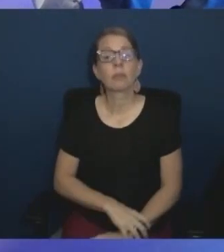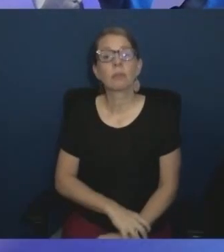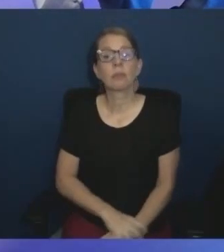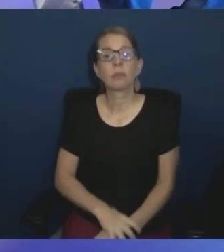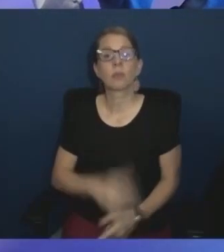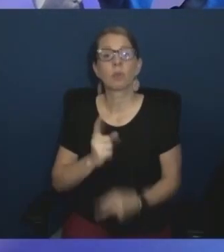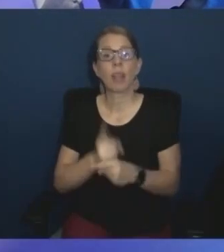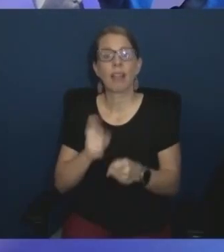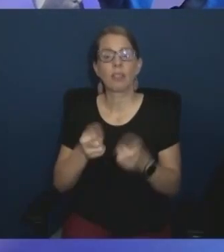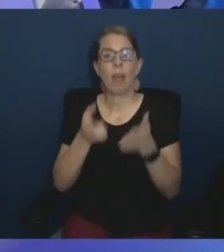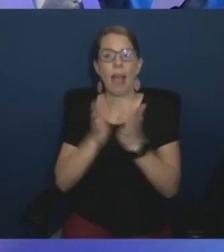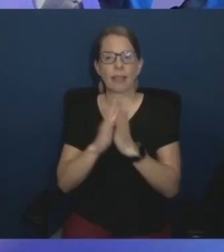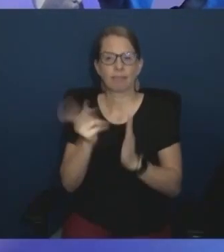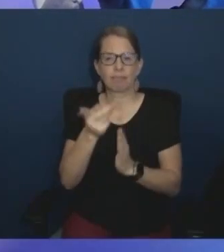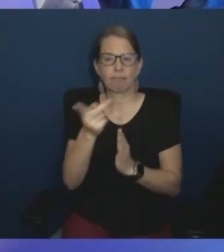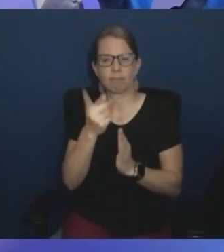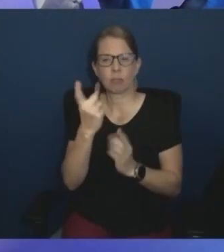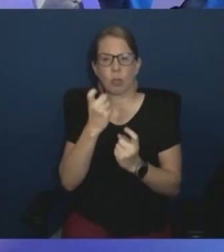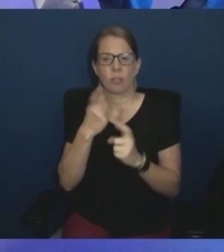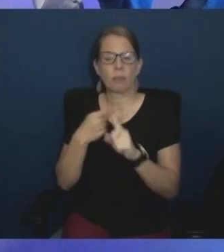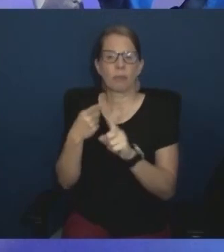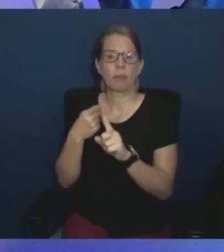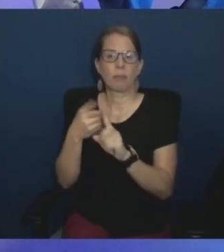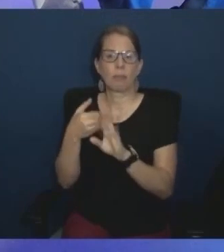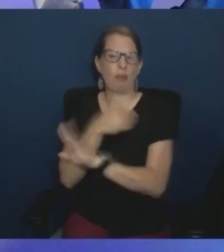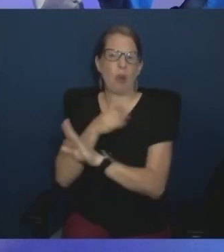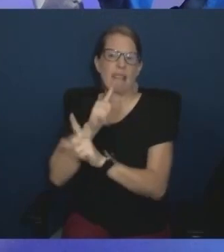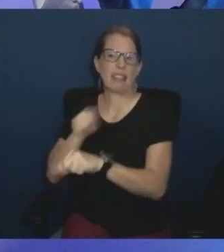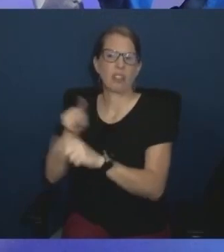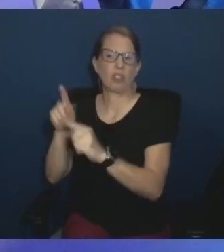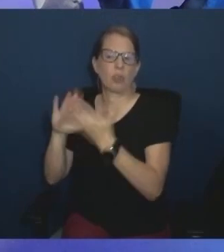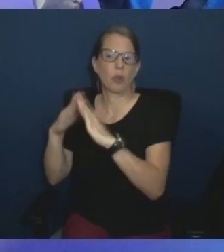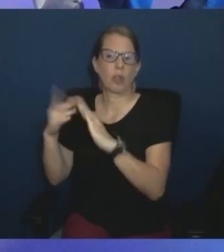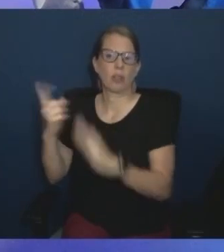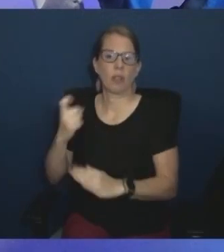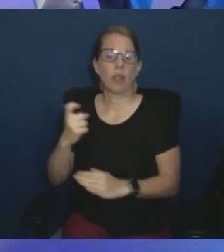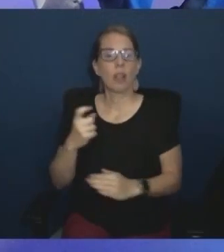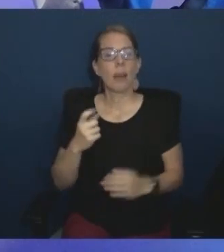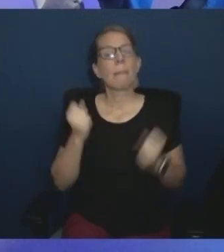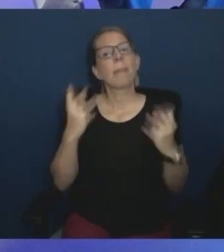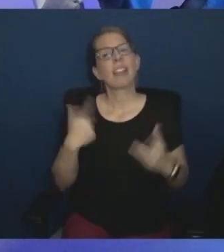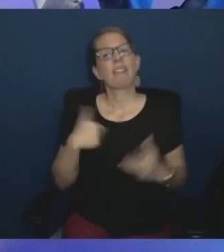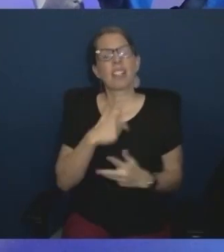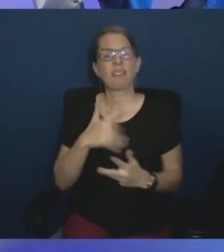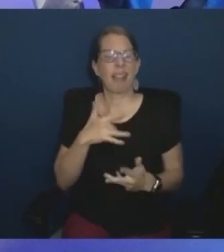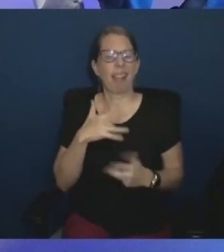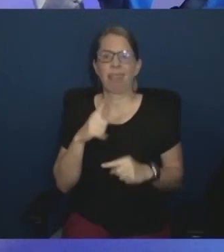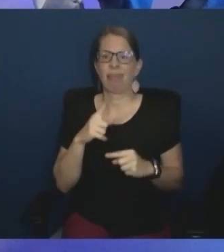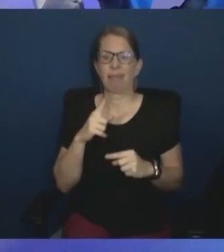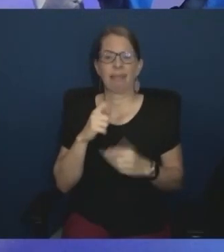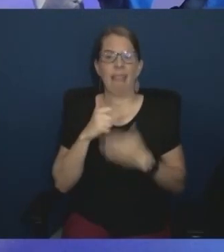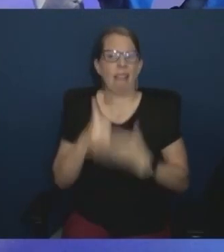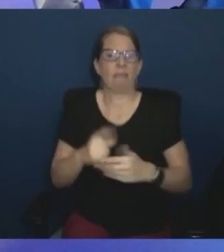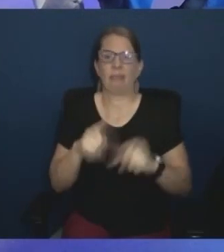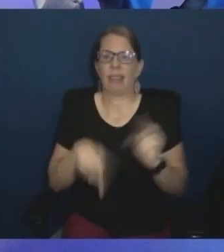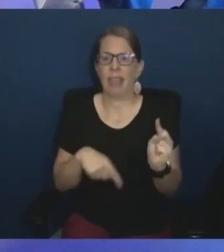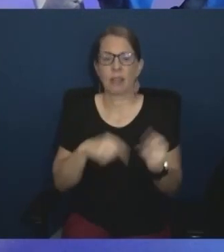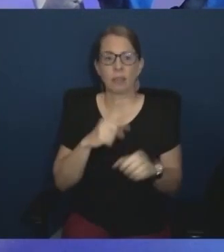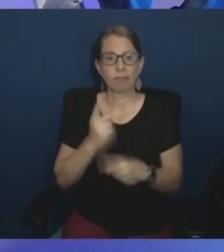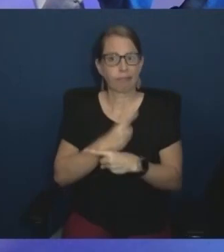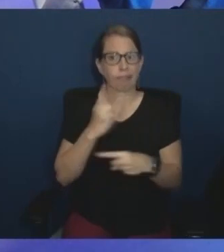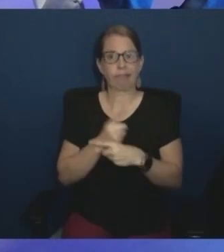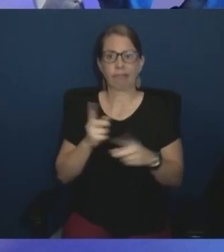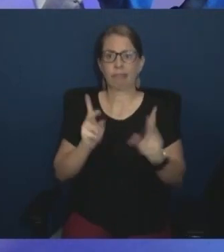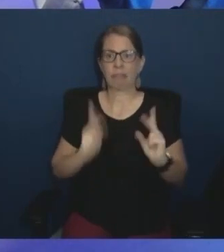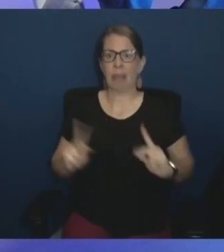get to our community, but it's about just a lot of us who feel helpless, a lot of us regular people. You are all on the front lines doing